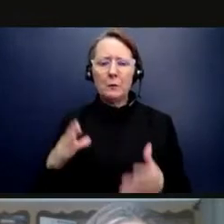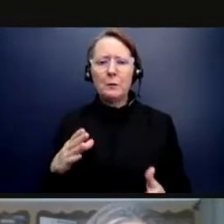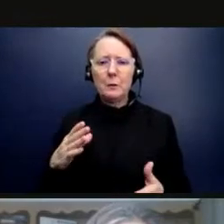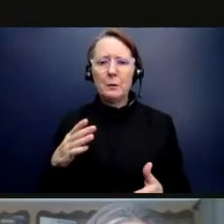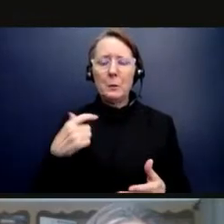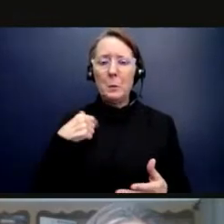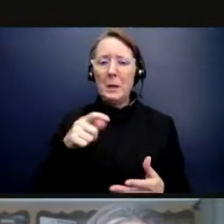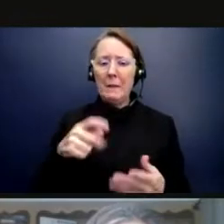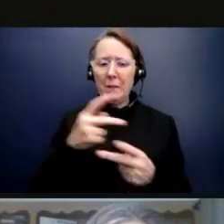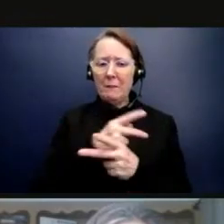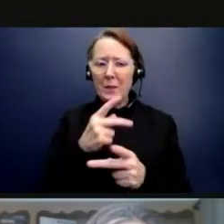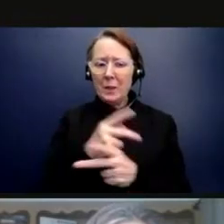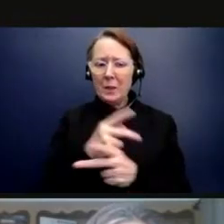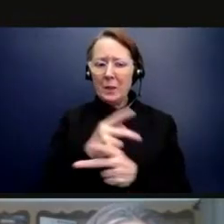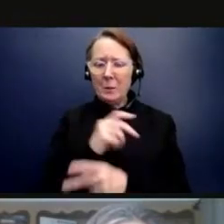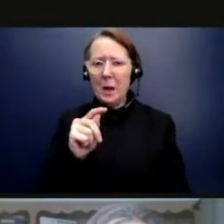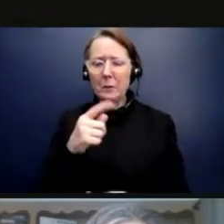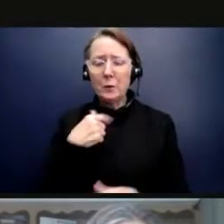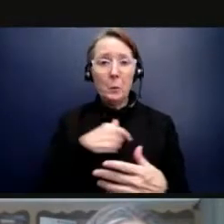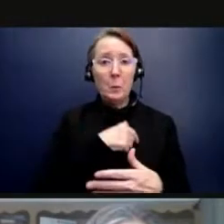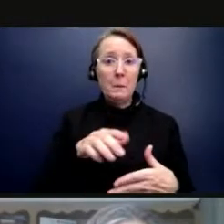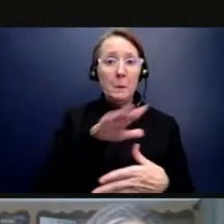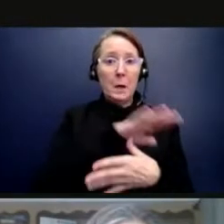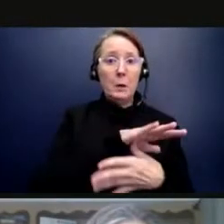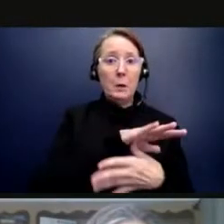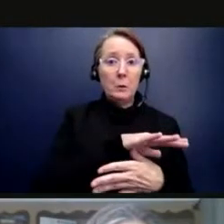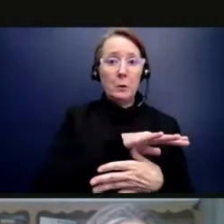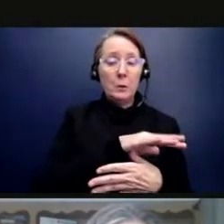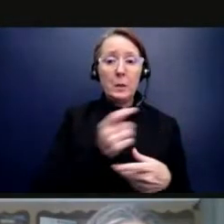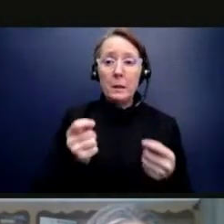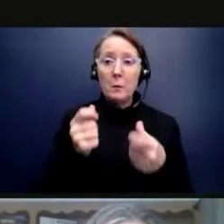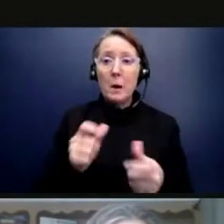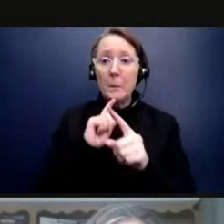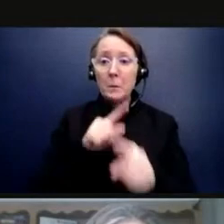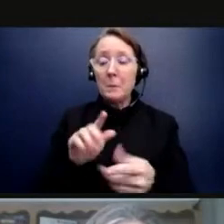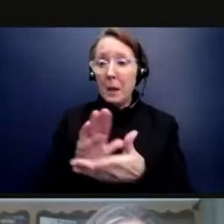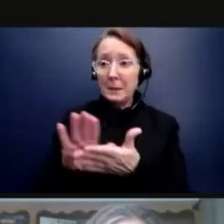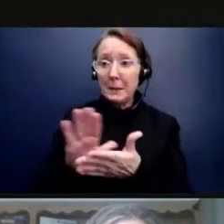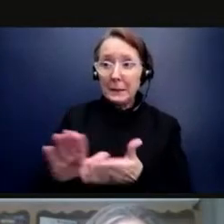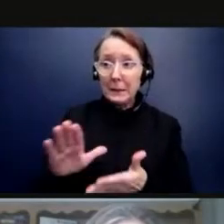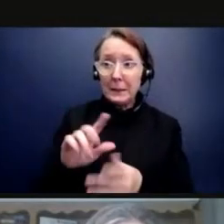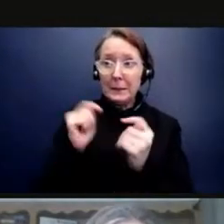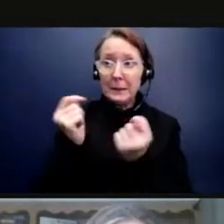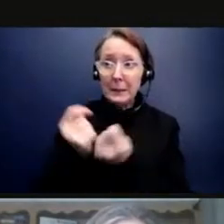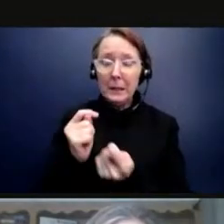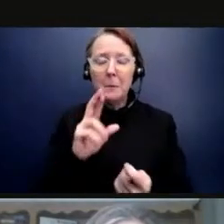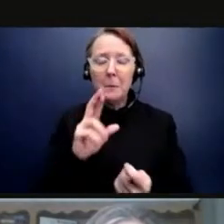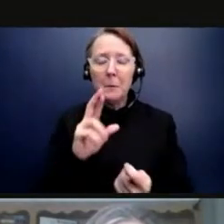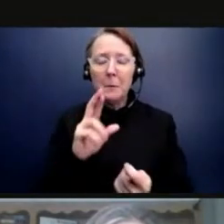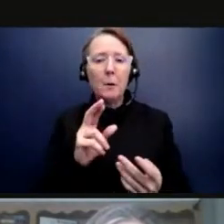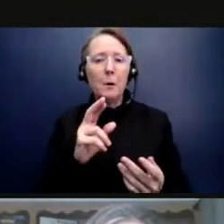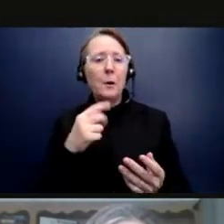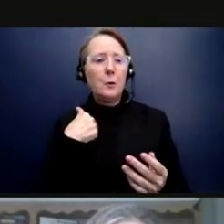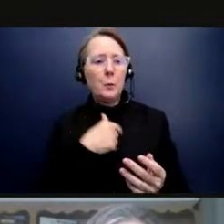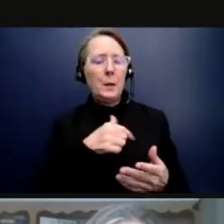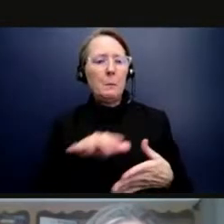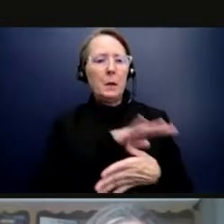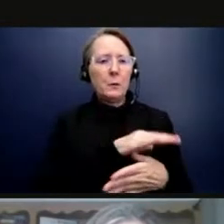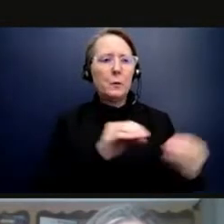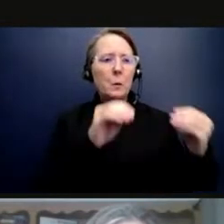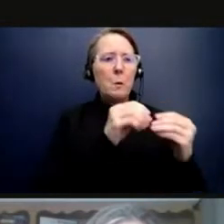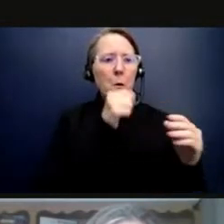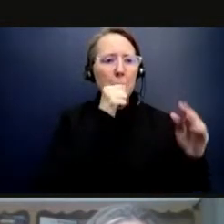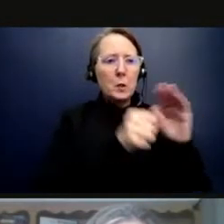is, do we prioritize the rapid response clean team, or do we, prioritize, more